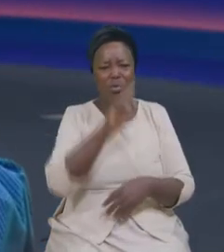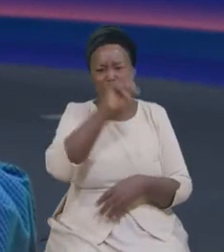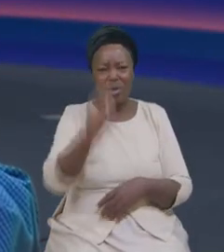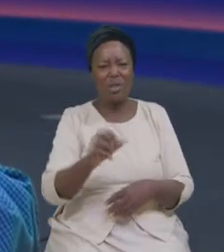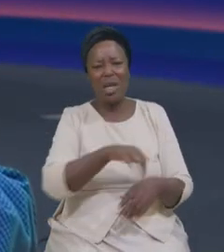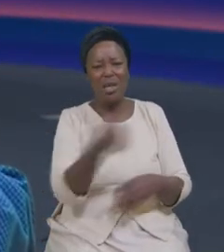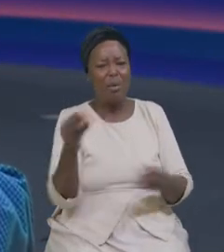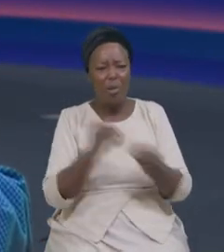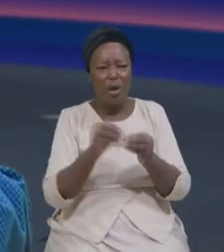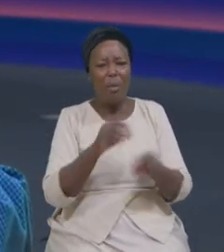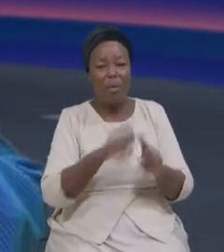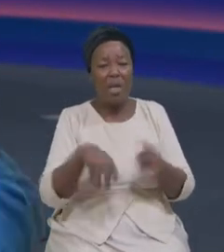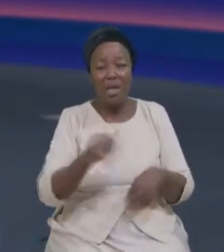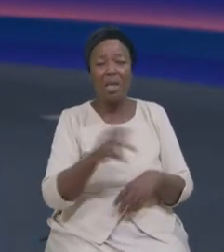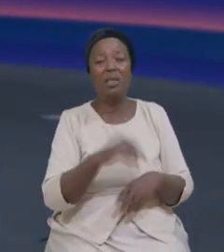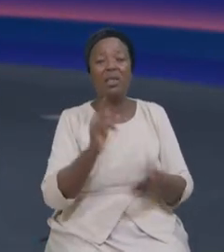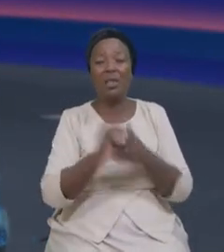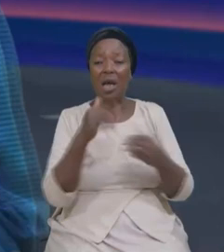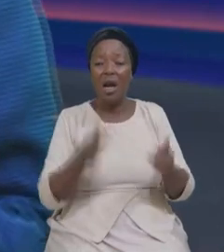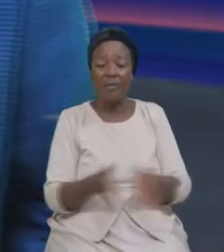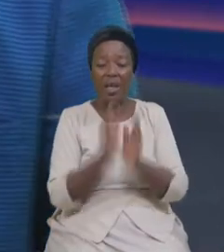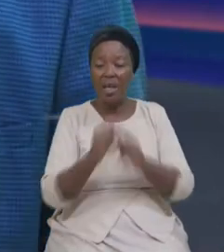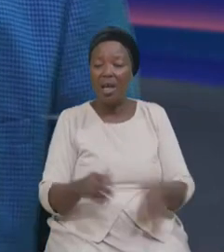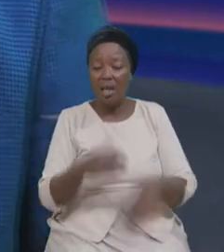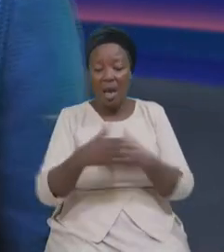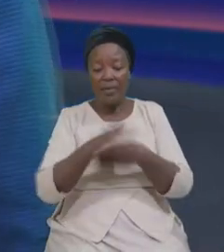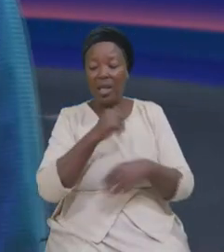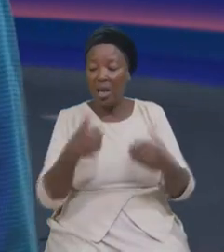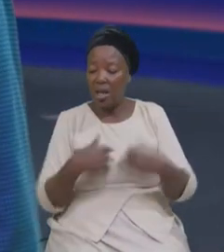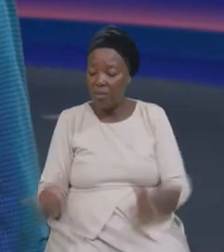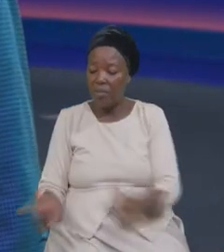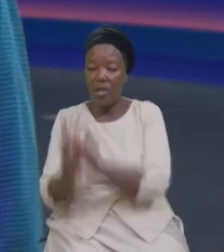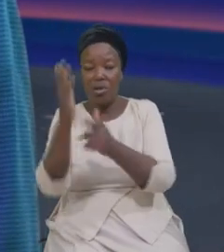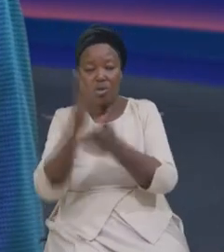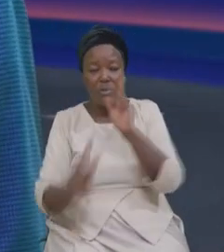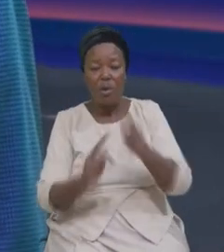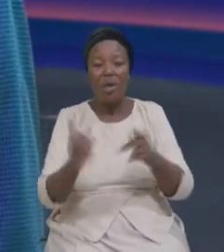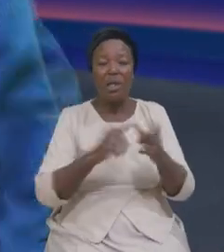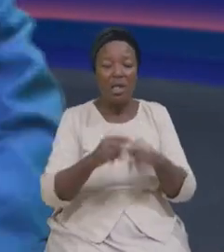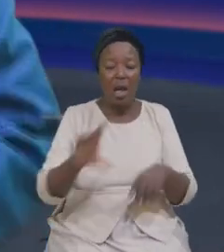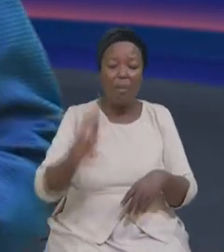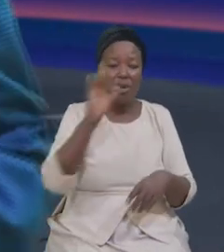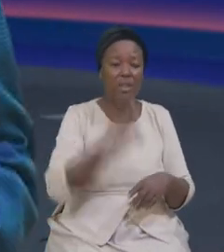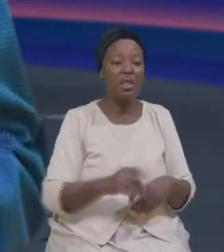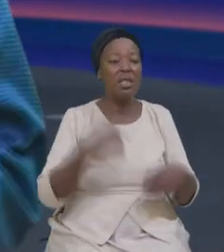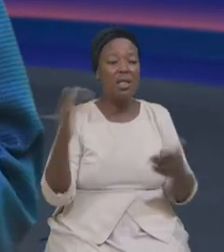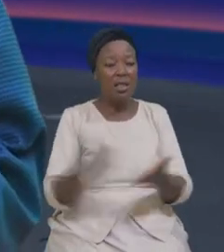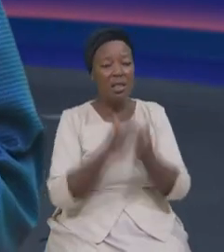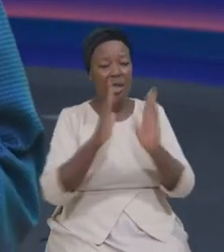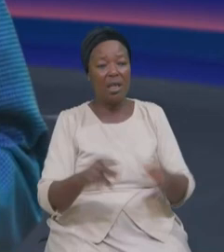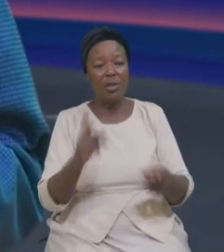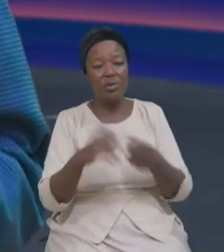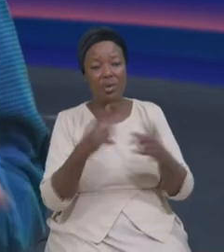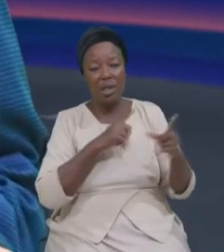It says, when he had consulted with the people, he appointed singers unto the Lord, and that